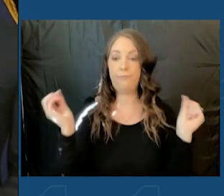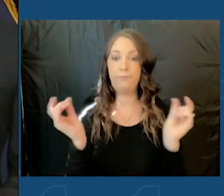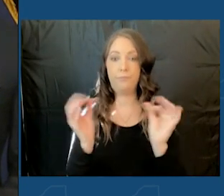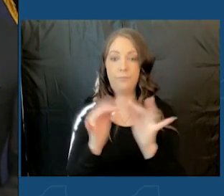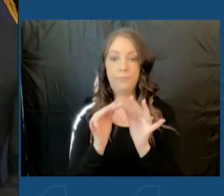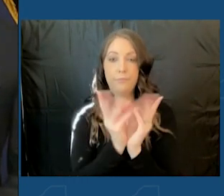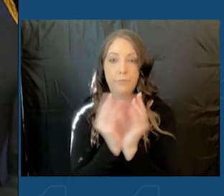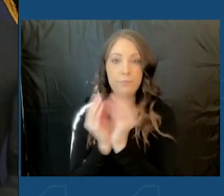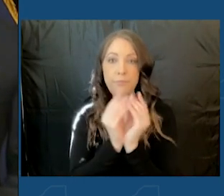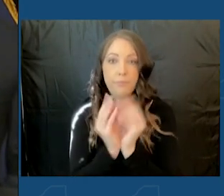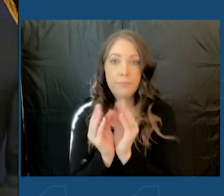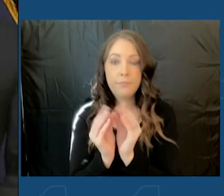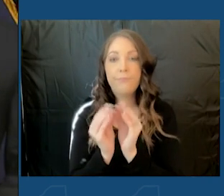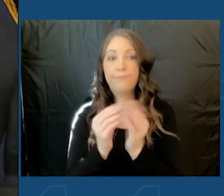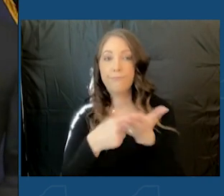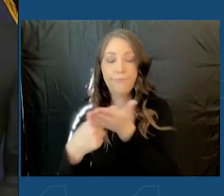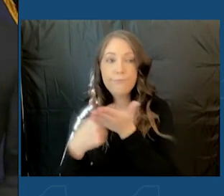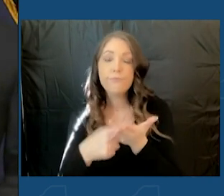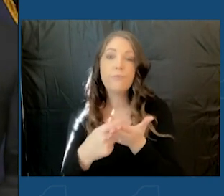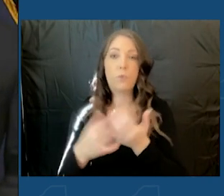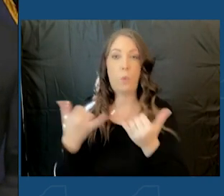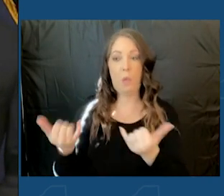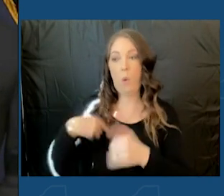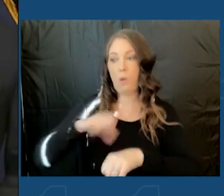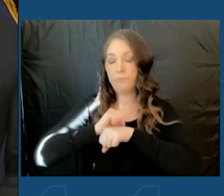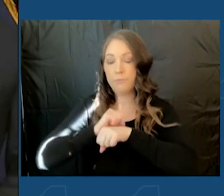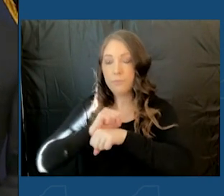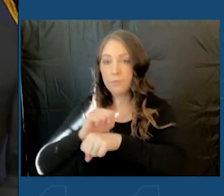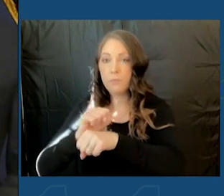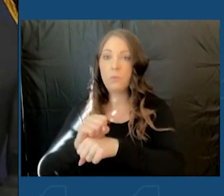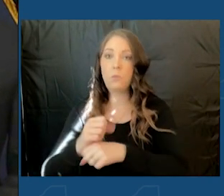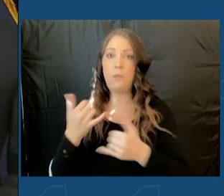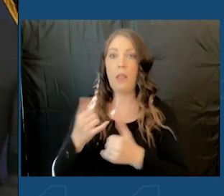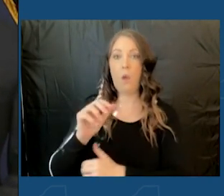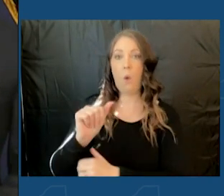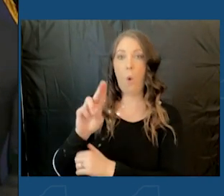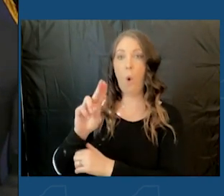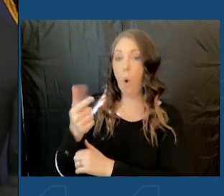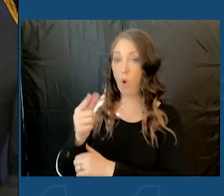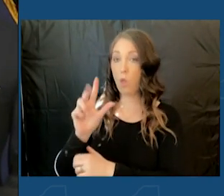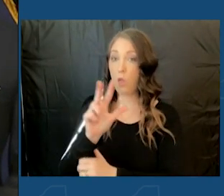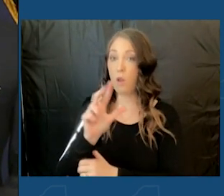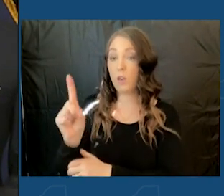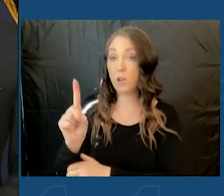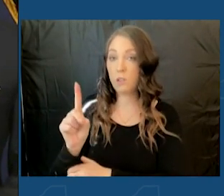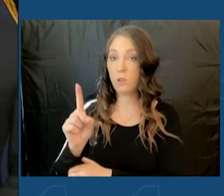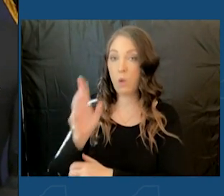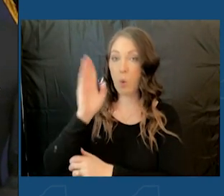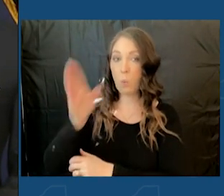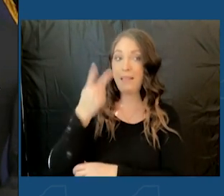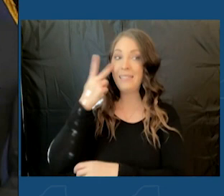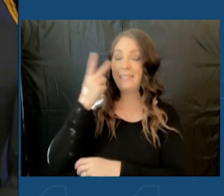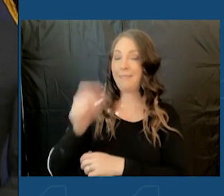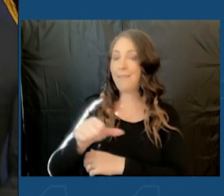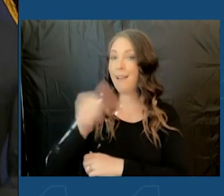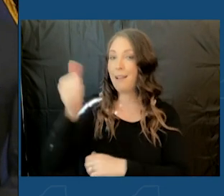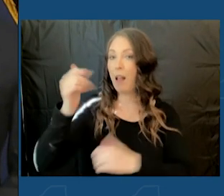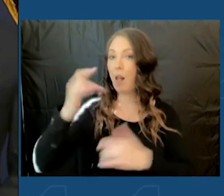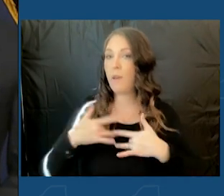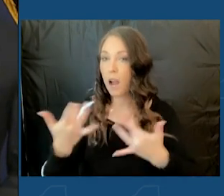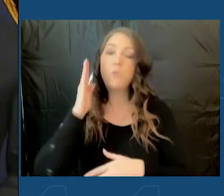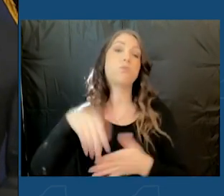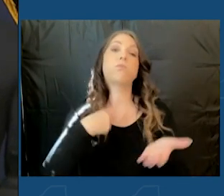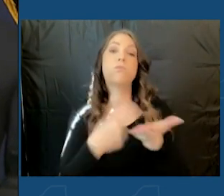working through this extraordinary session we have. We now have August 31st. You'll see me doing another event. I'll be talking about exactly what we've been working